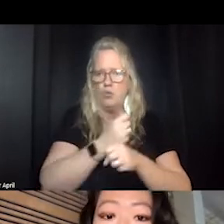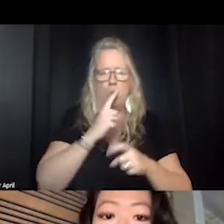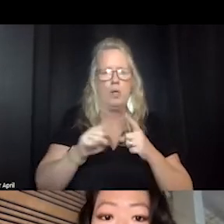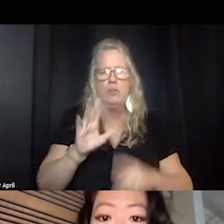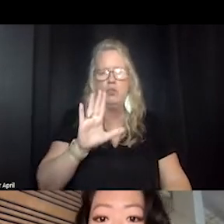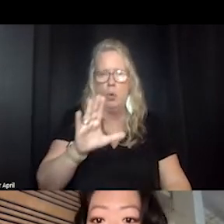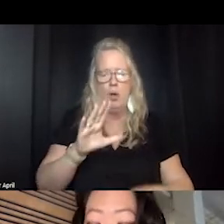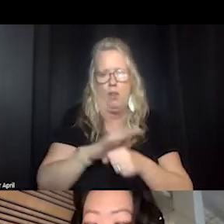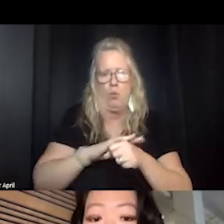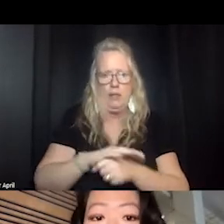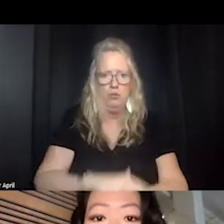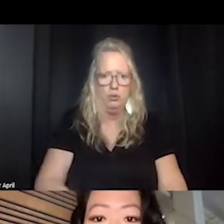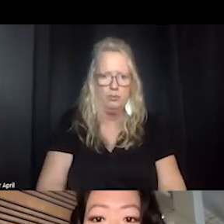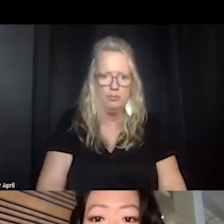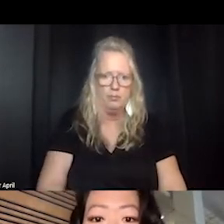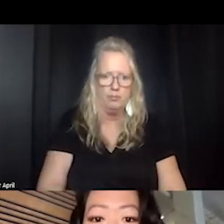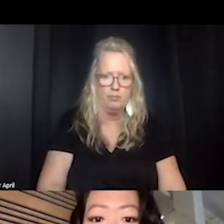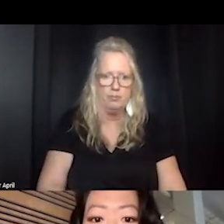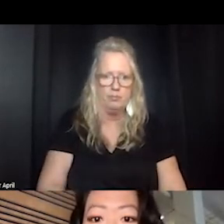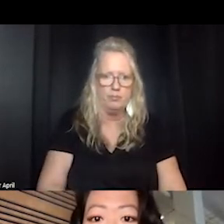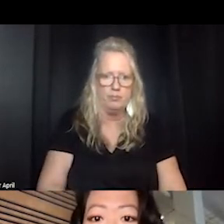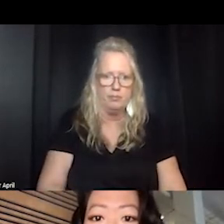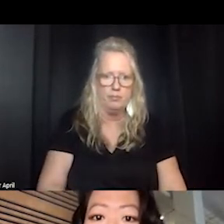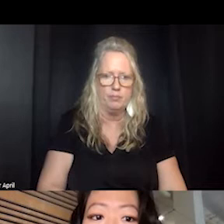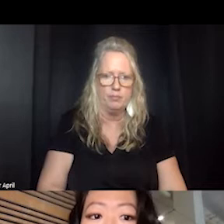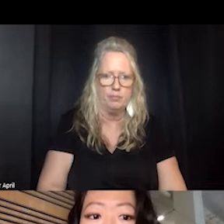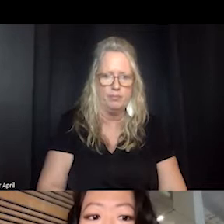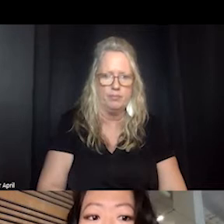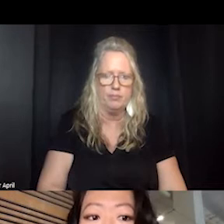geolocation. Next slide.